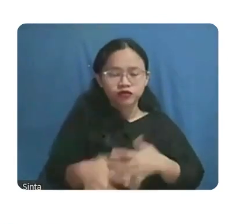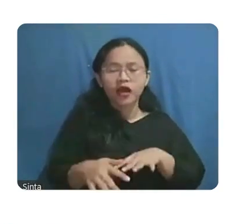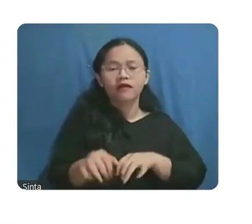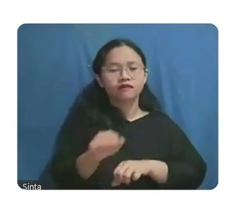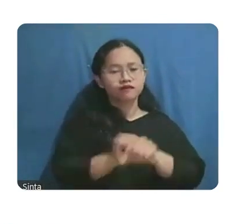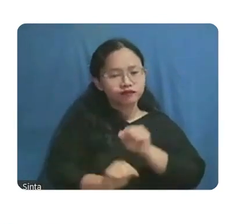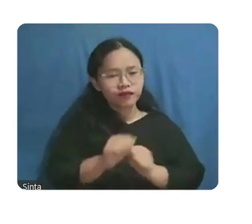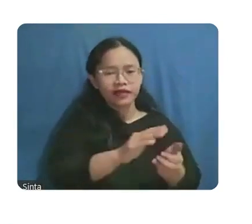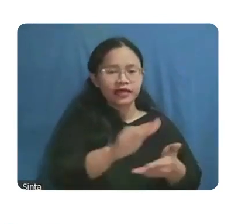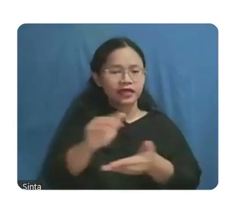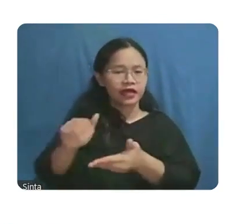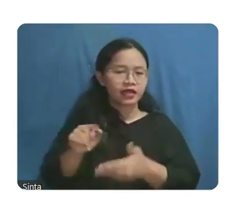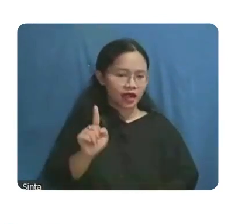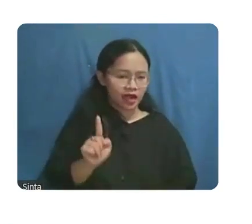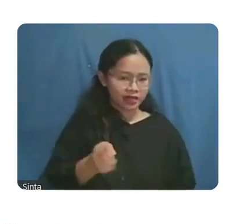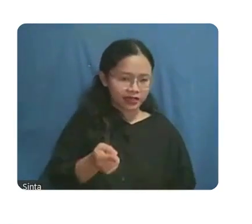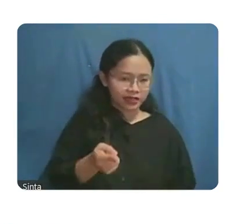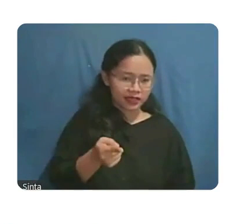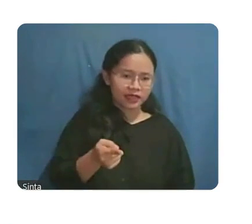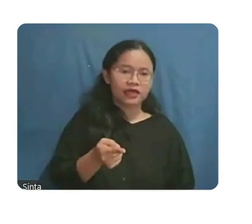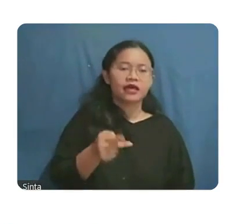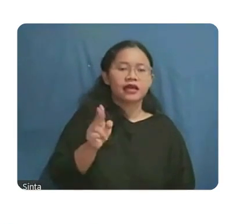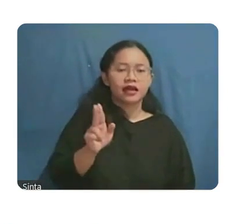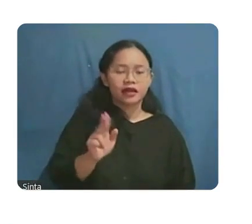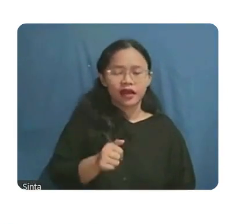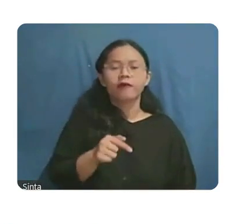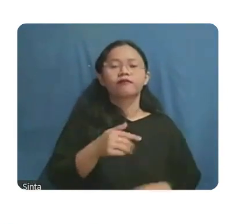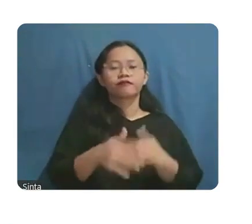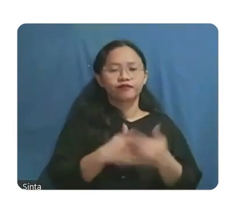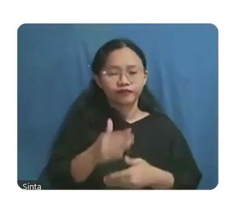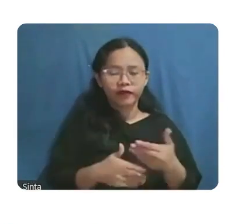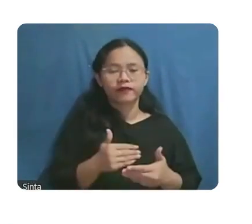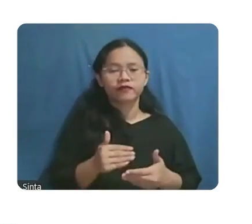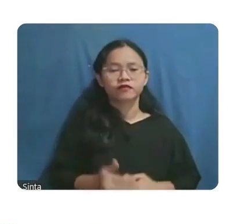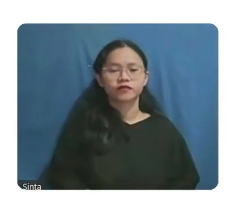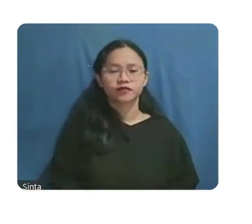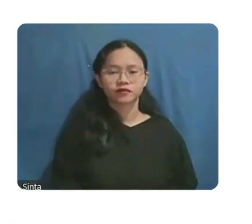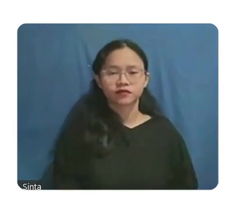we call it ISPO, into a